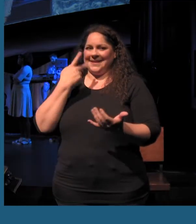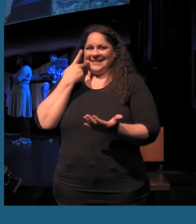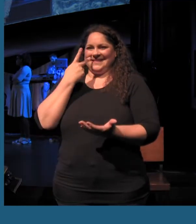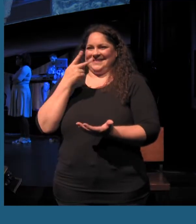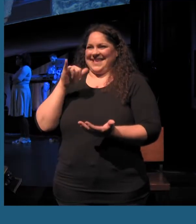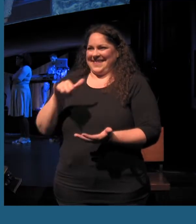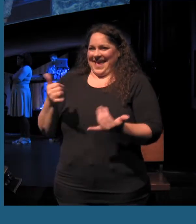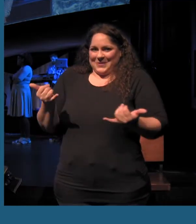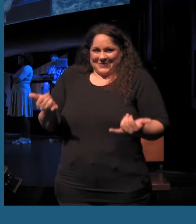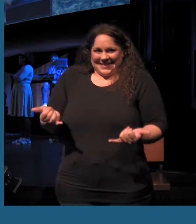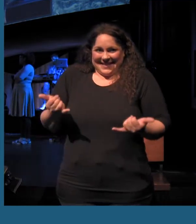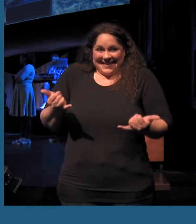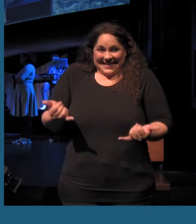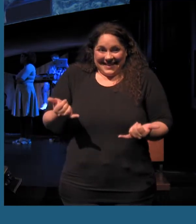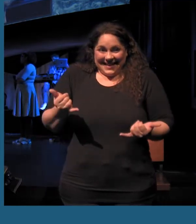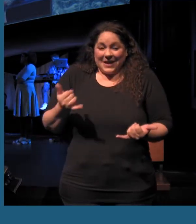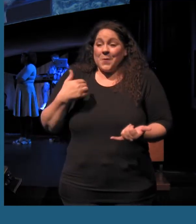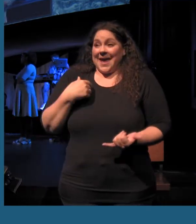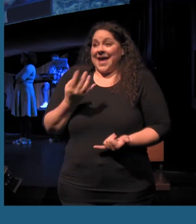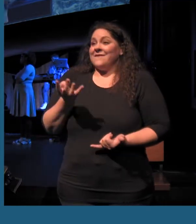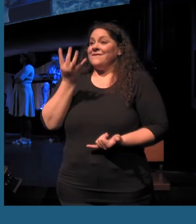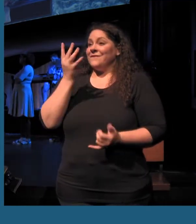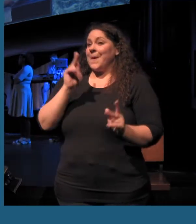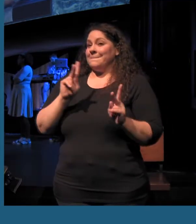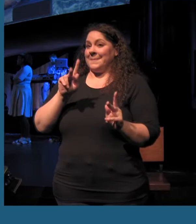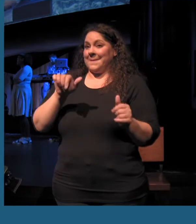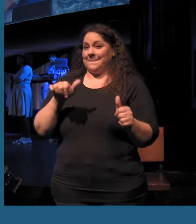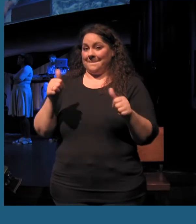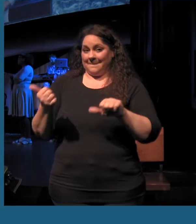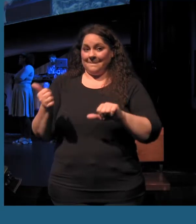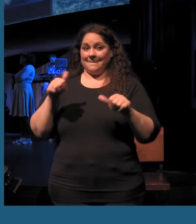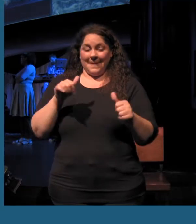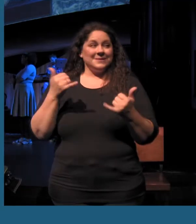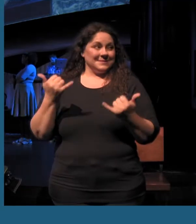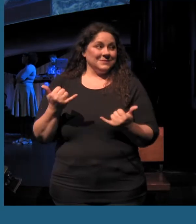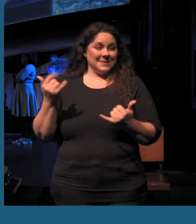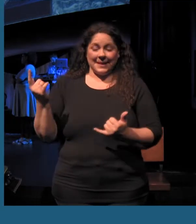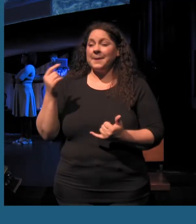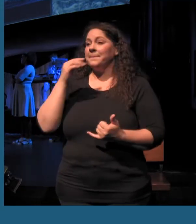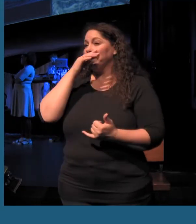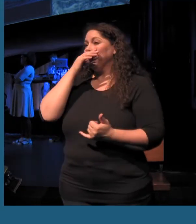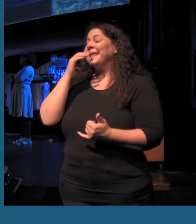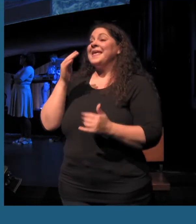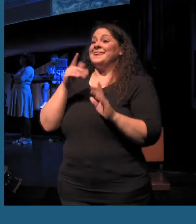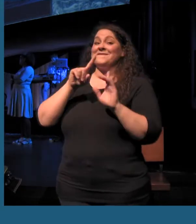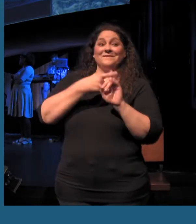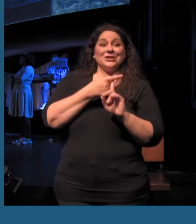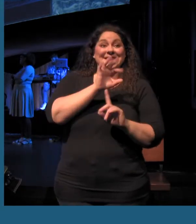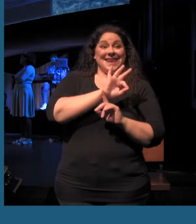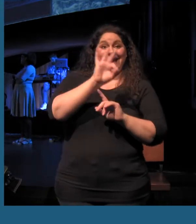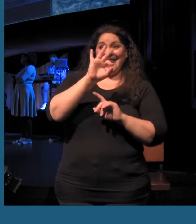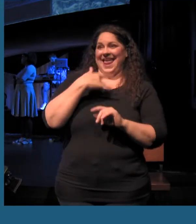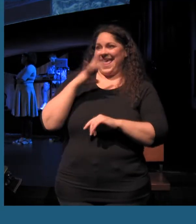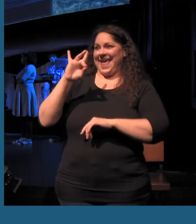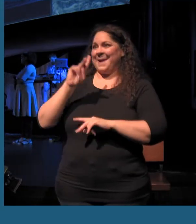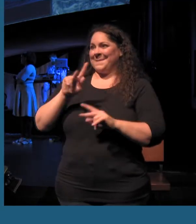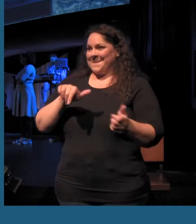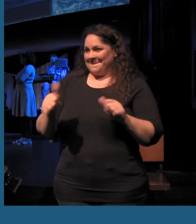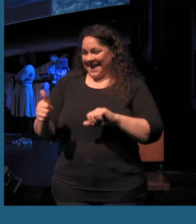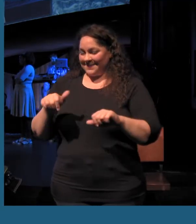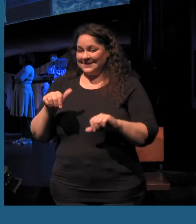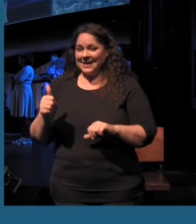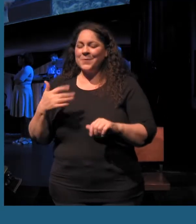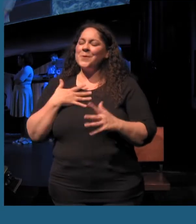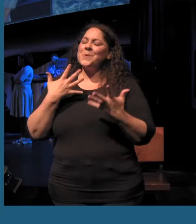here today. So we have four in this service. We baptized 8 in the first service. And we're just going to be celebrating what happened